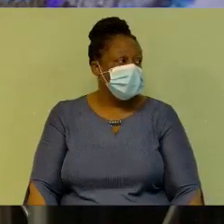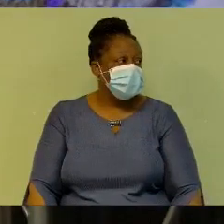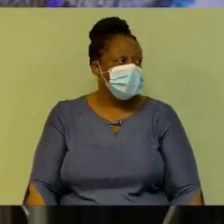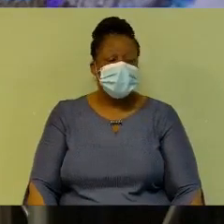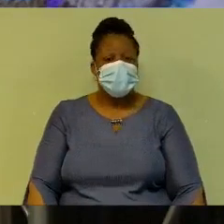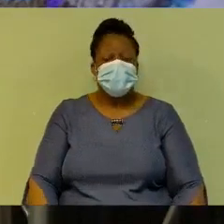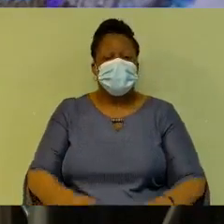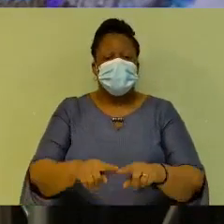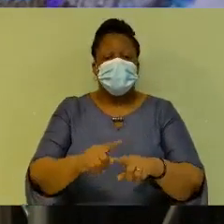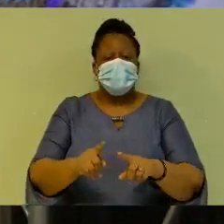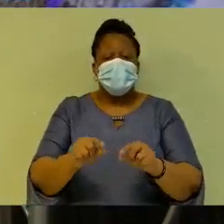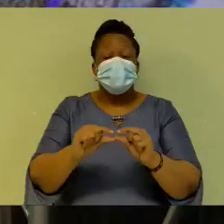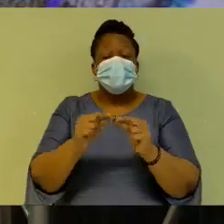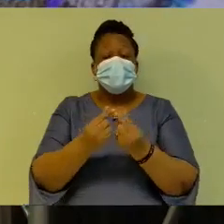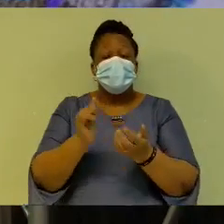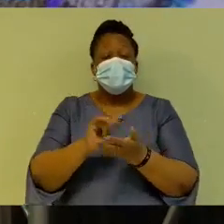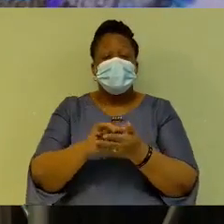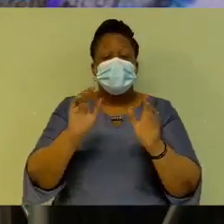Victims Unit.